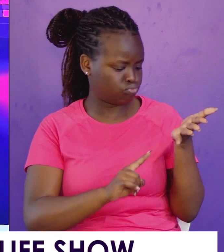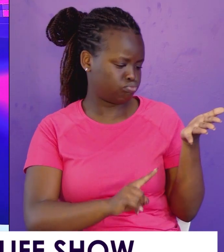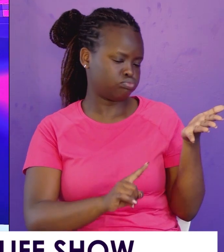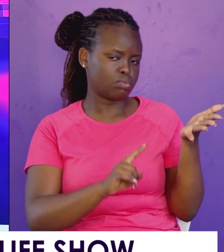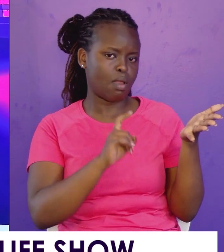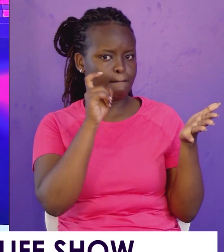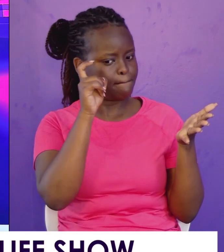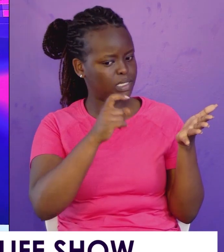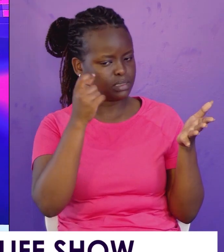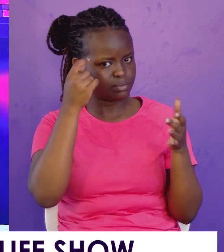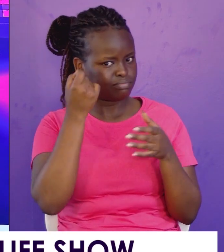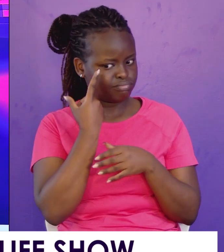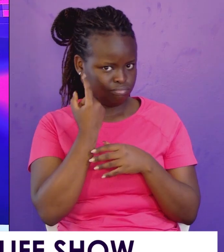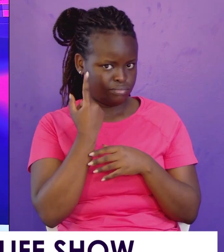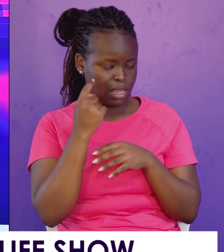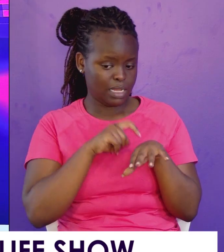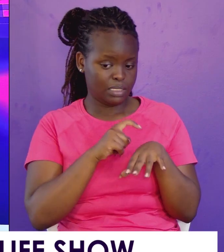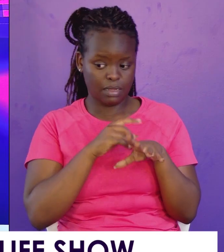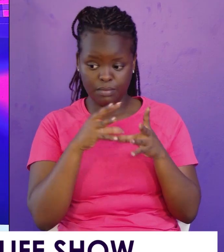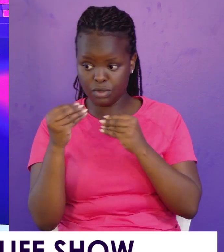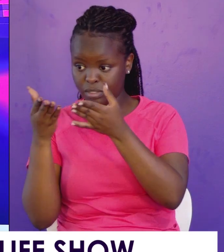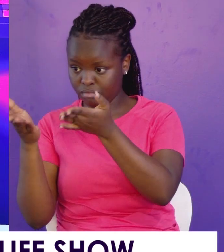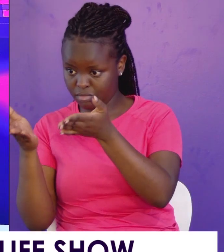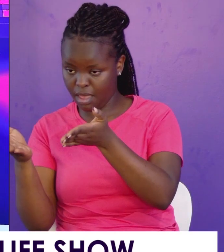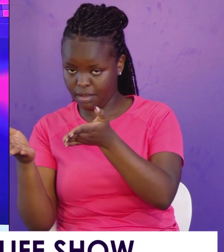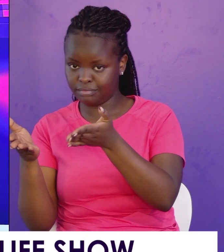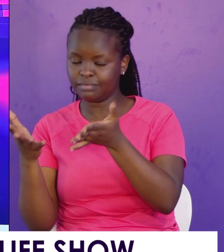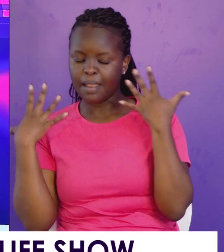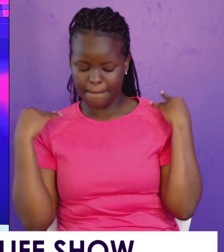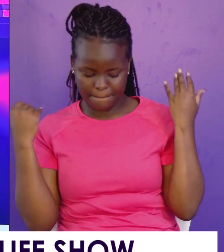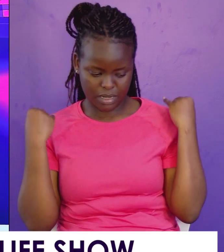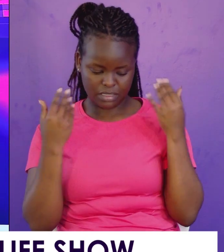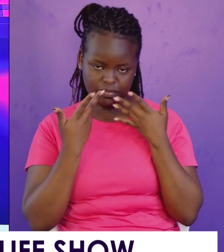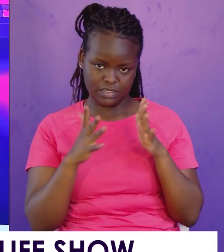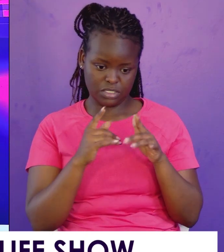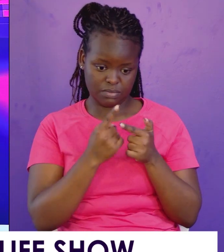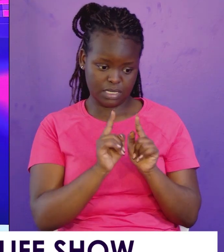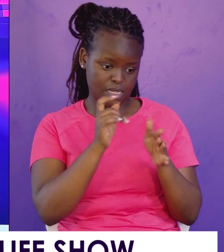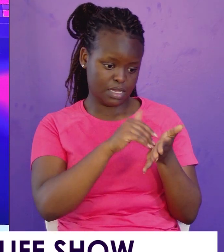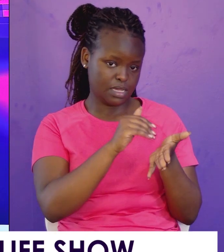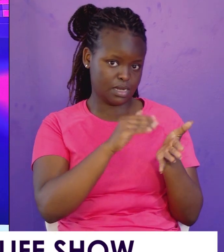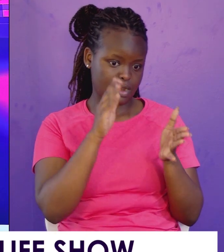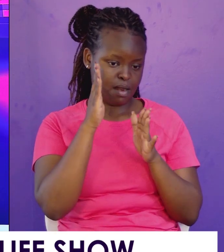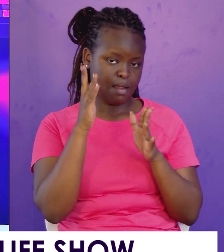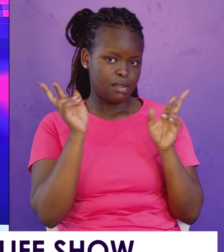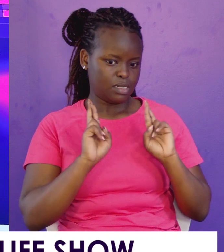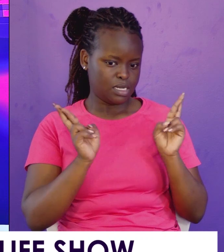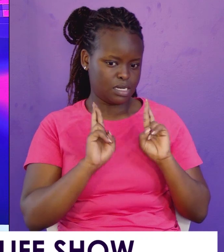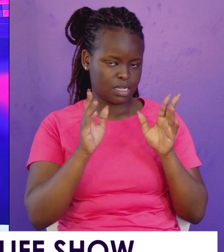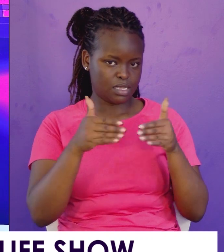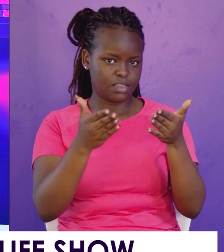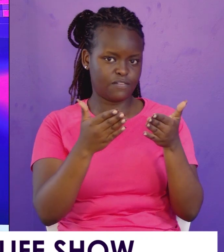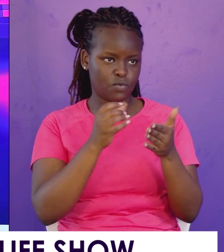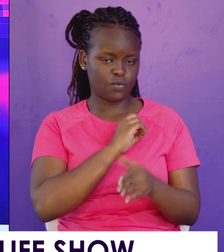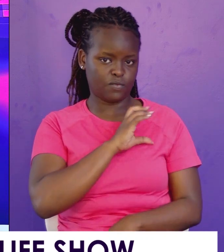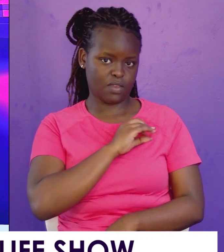putting yourself in front of the crowd, you have taken time to do that. But again, preparation can also give you anxiety.